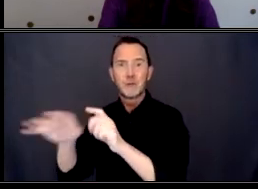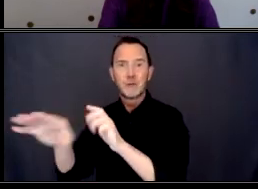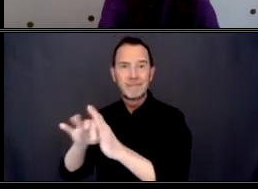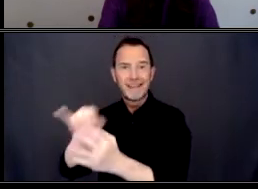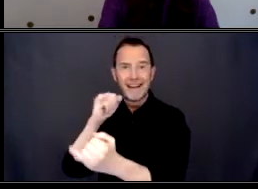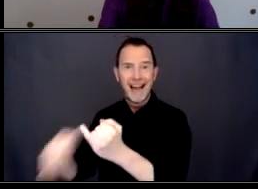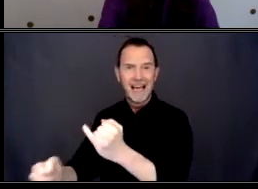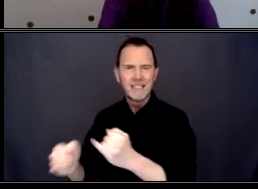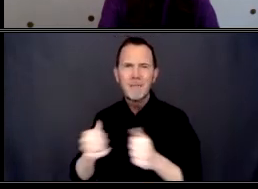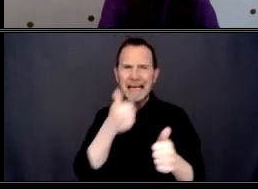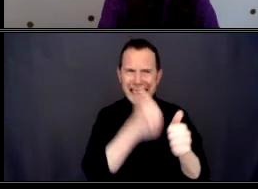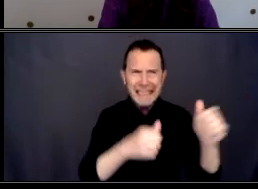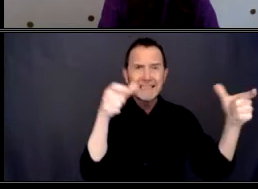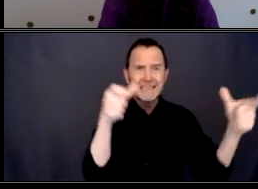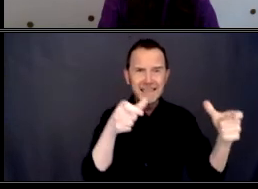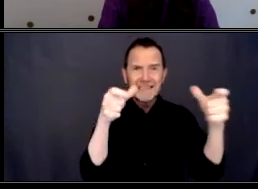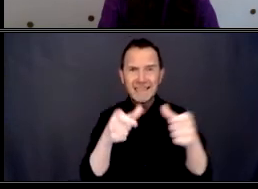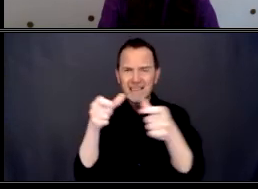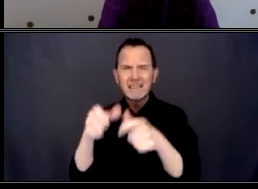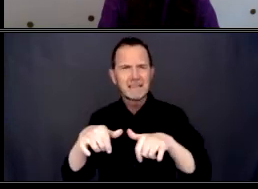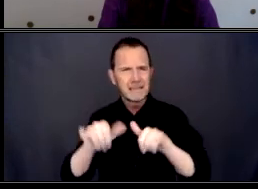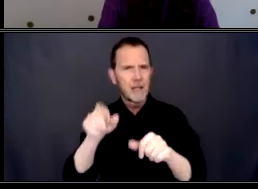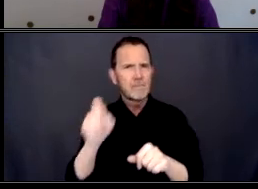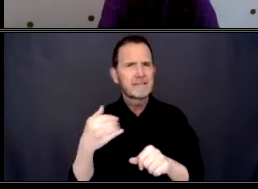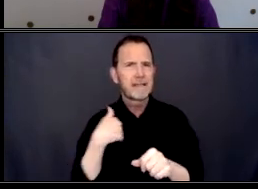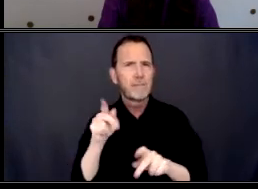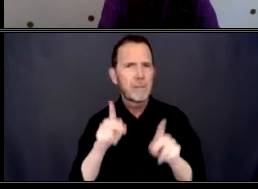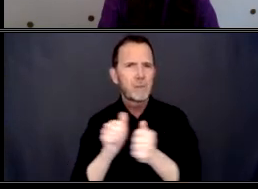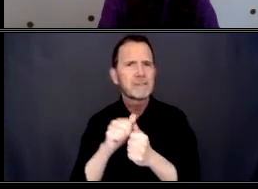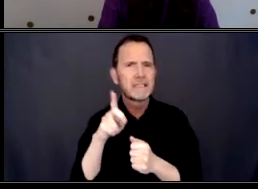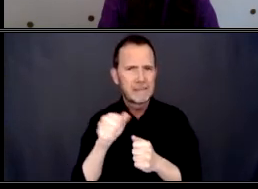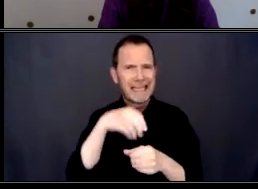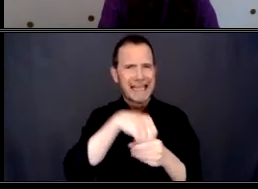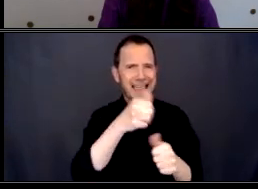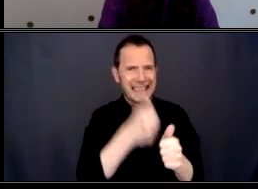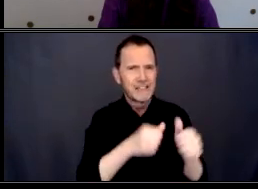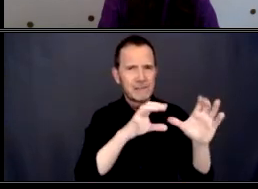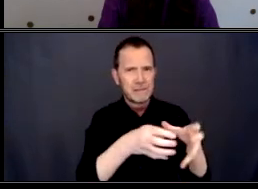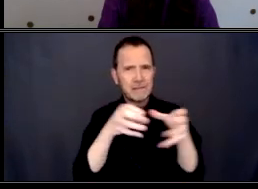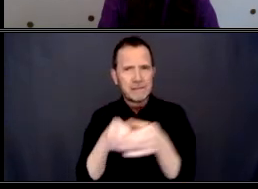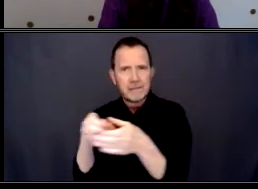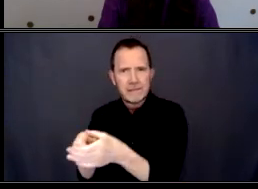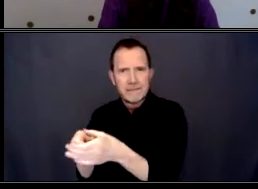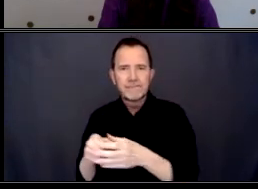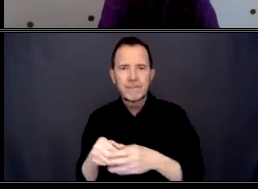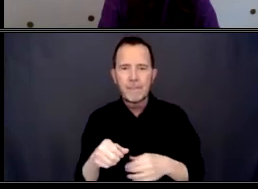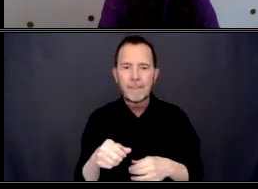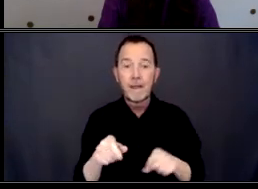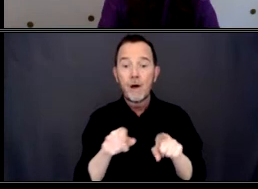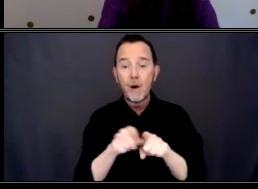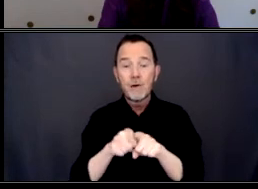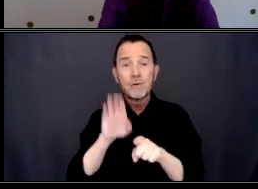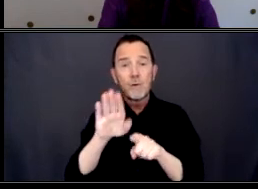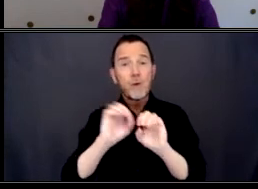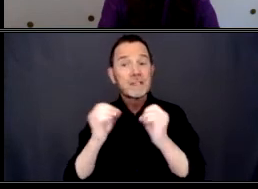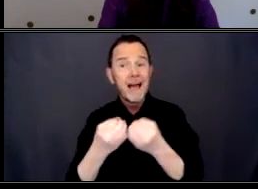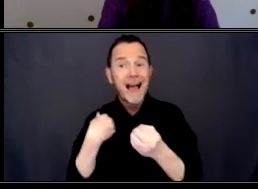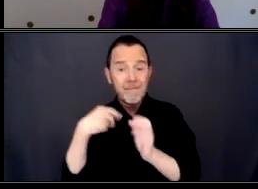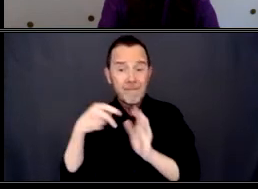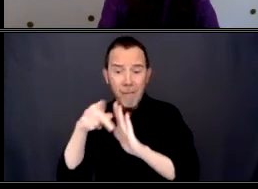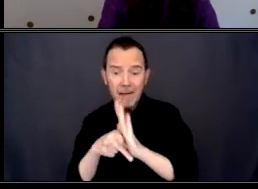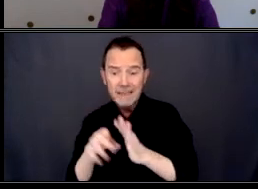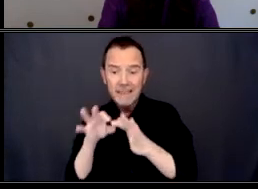is the organizational perspective on disclosure? And what I like to share when I'm asked, and I will say this is